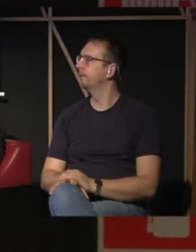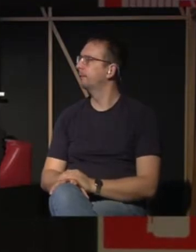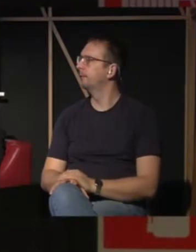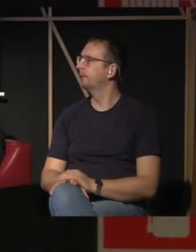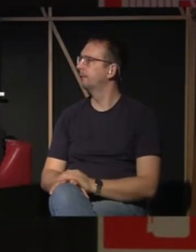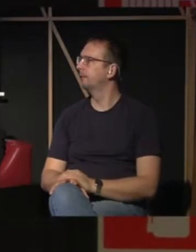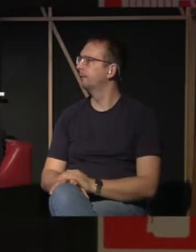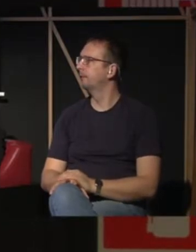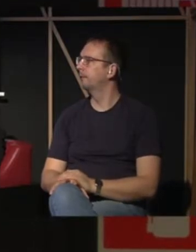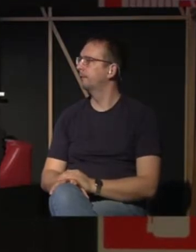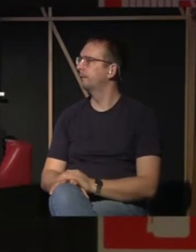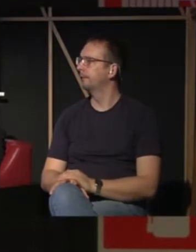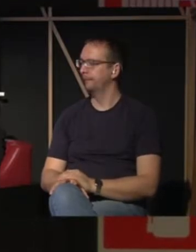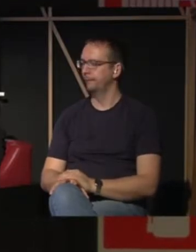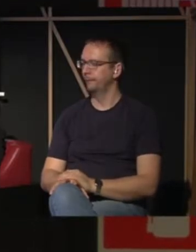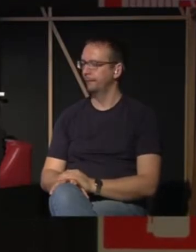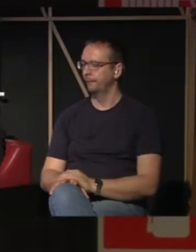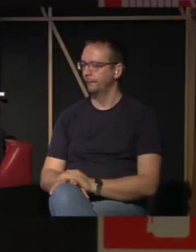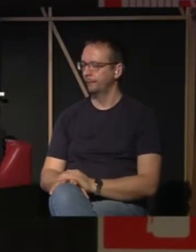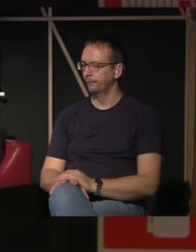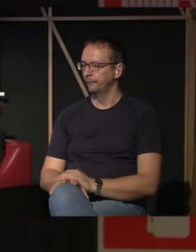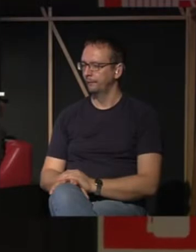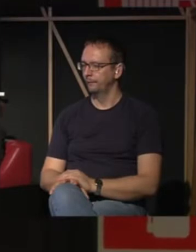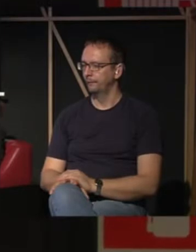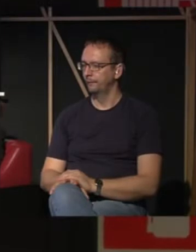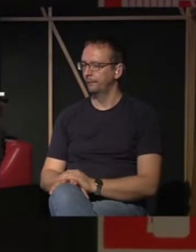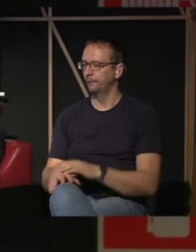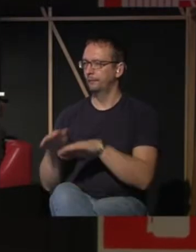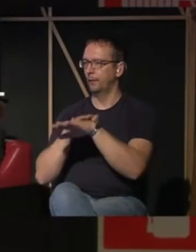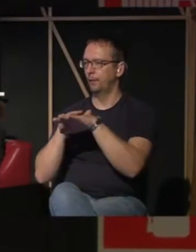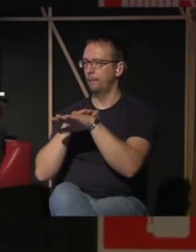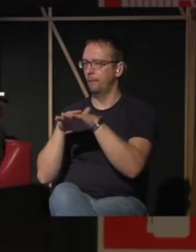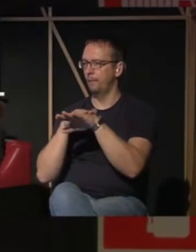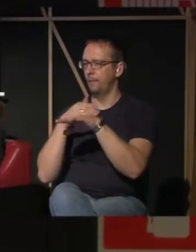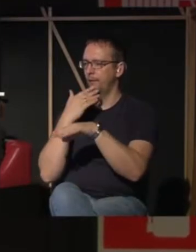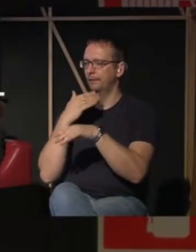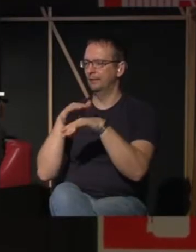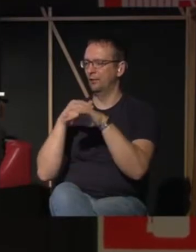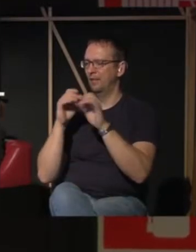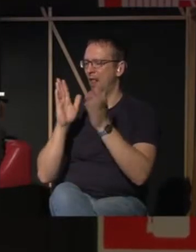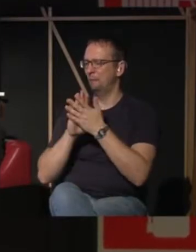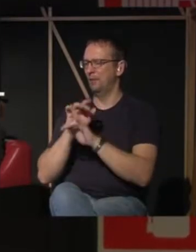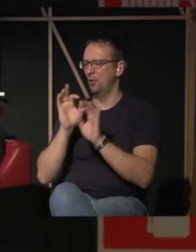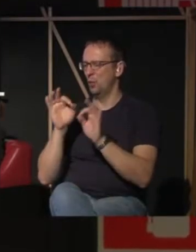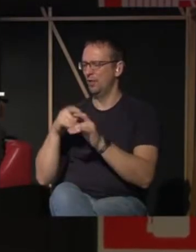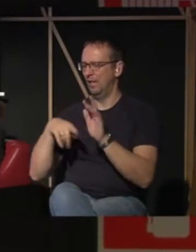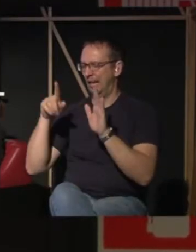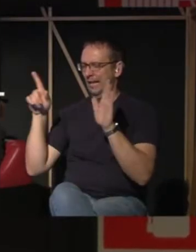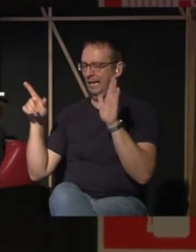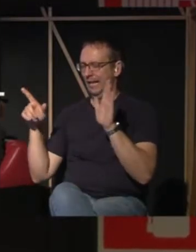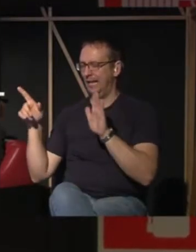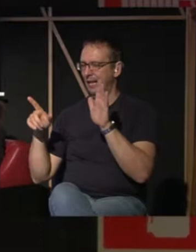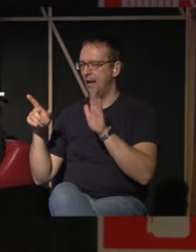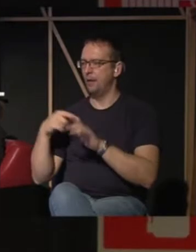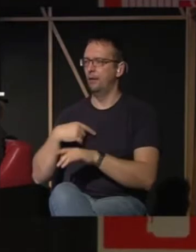there's a poltergeist in the system. So as we figured that out, I'll just speak a little bit about the Accessibility